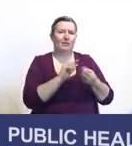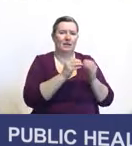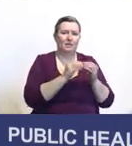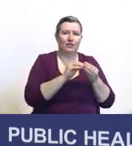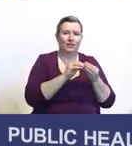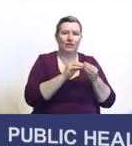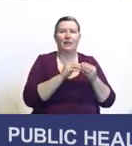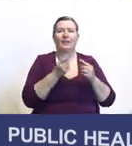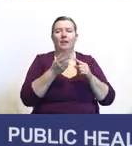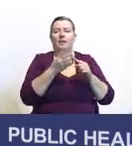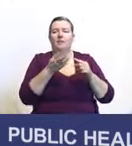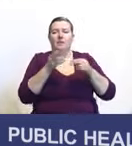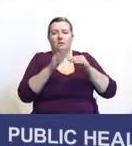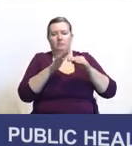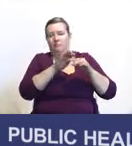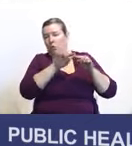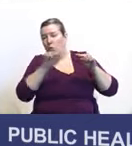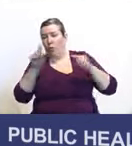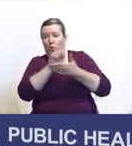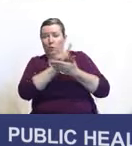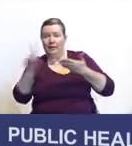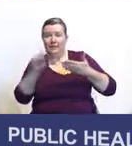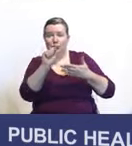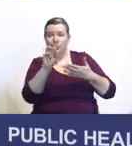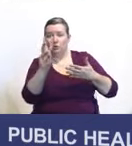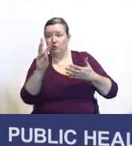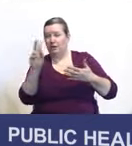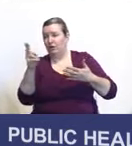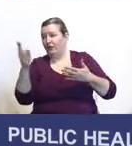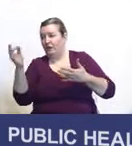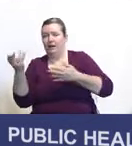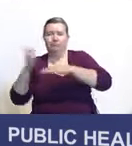Wednesday, Thursday before dropping again as the week progresses.